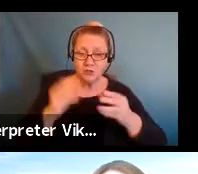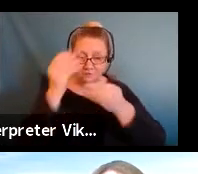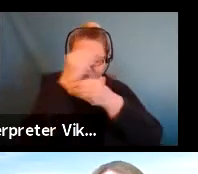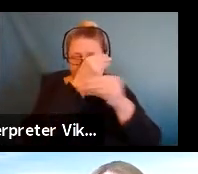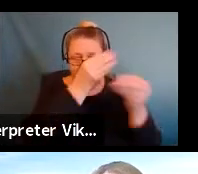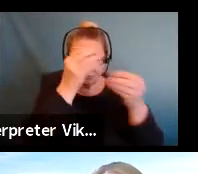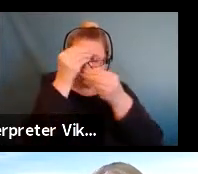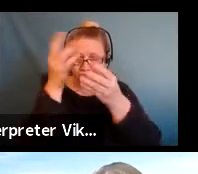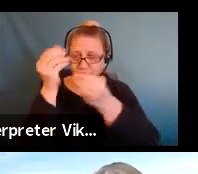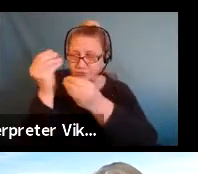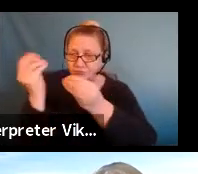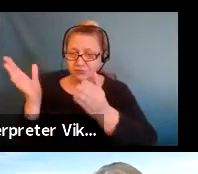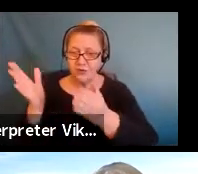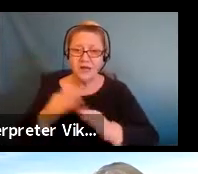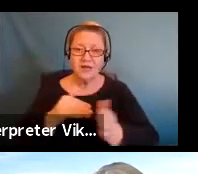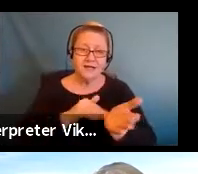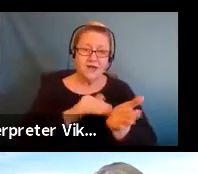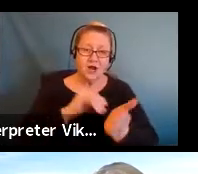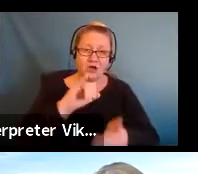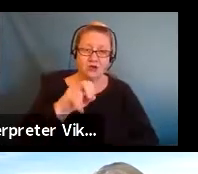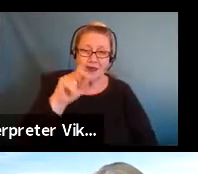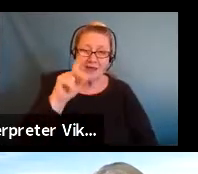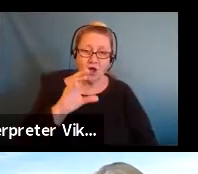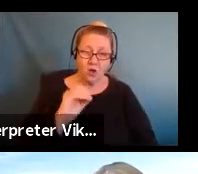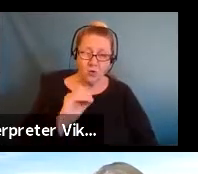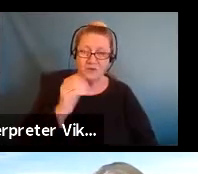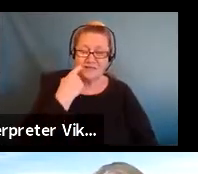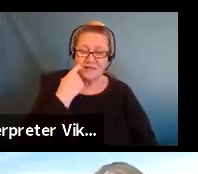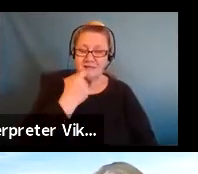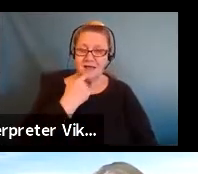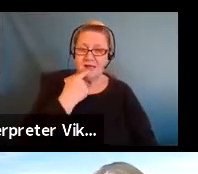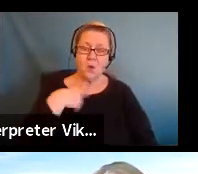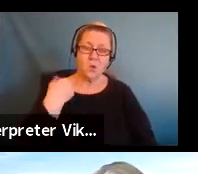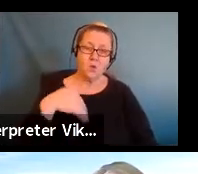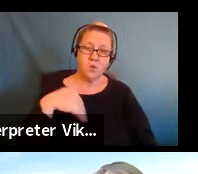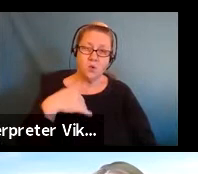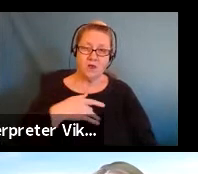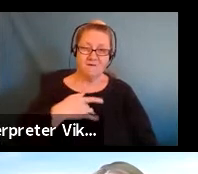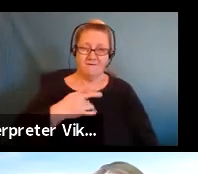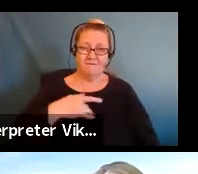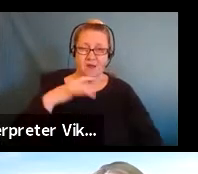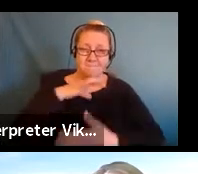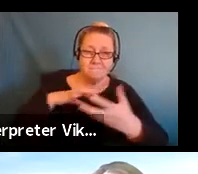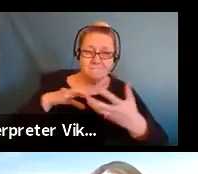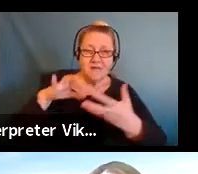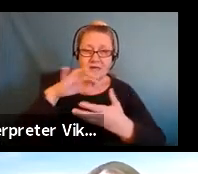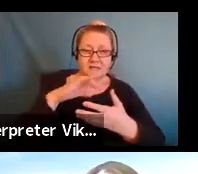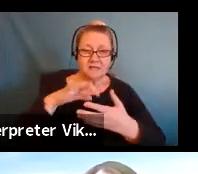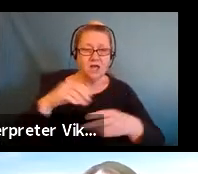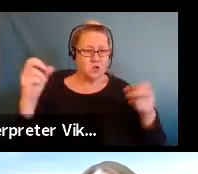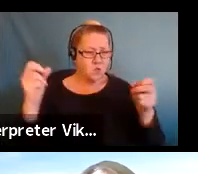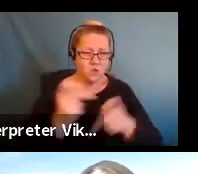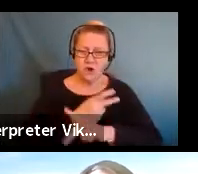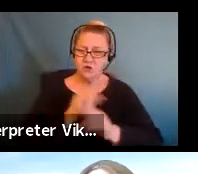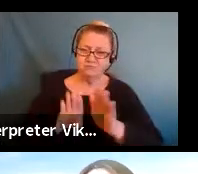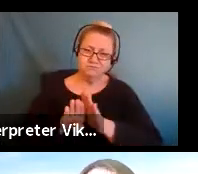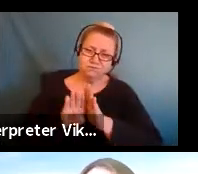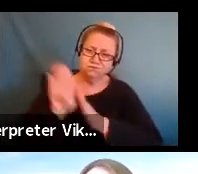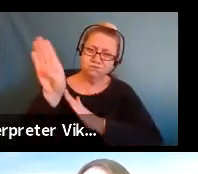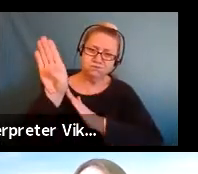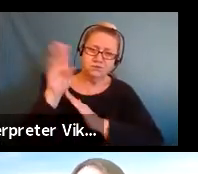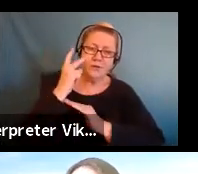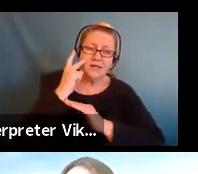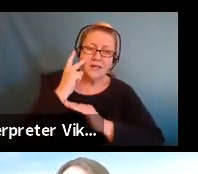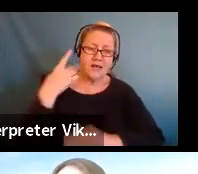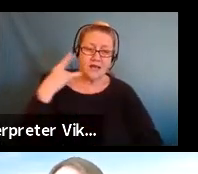a really mixed moment time because we are at the worst surge that we've seen in California and are very concerned about